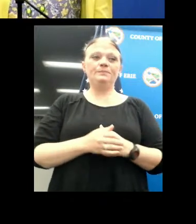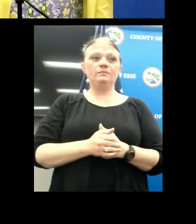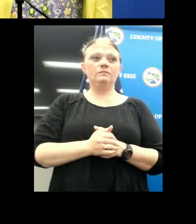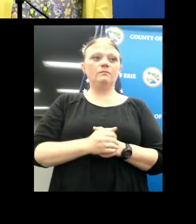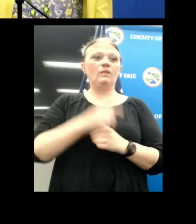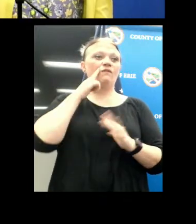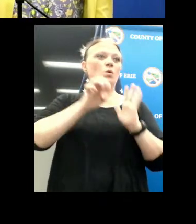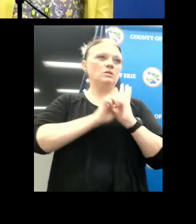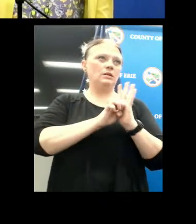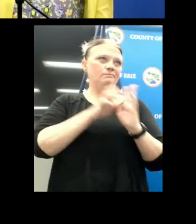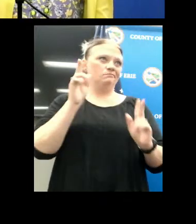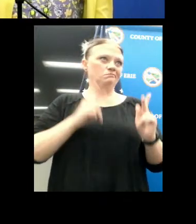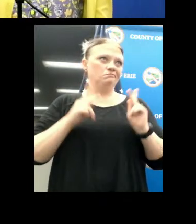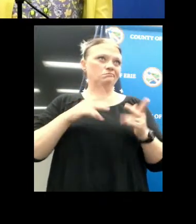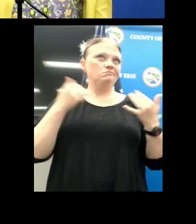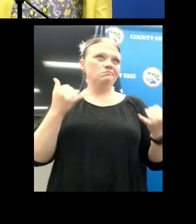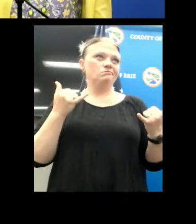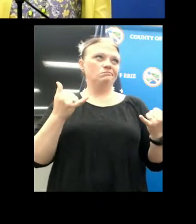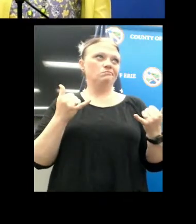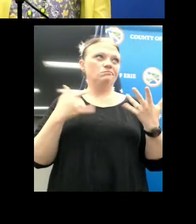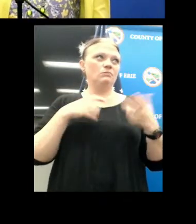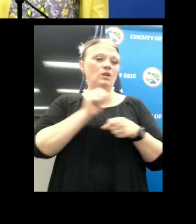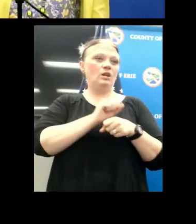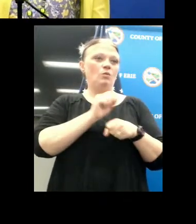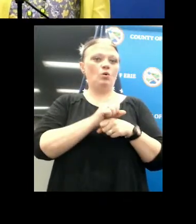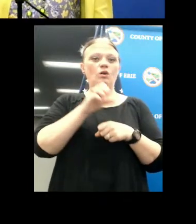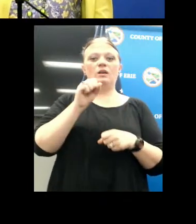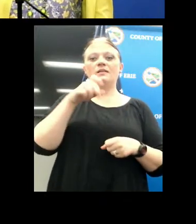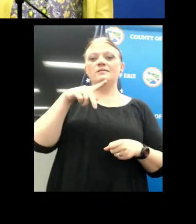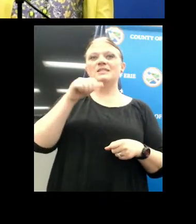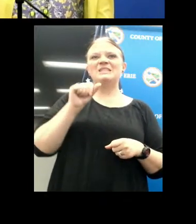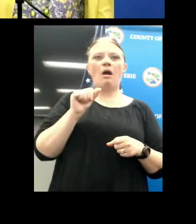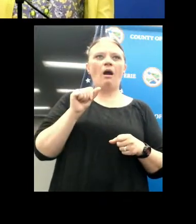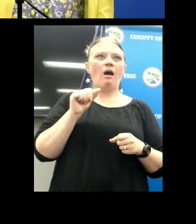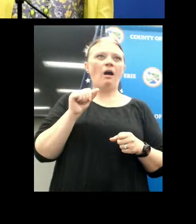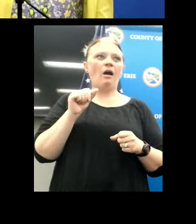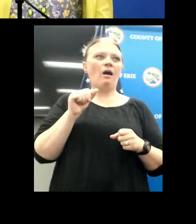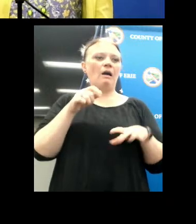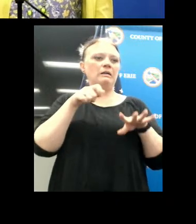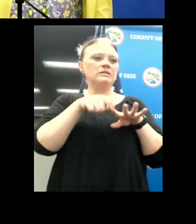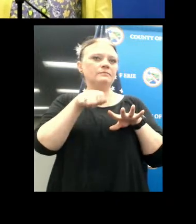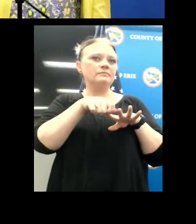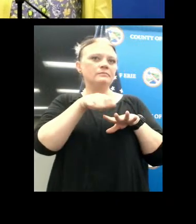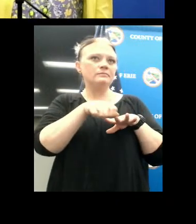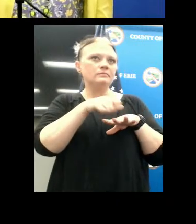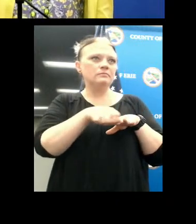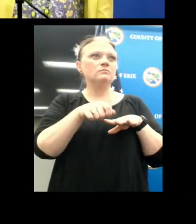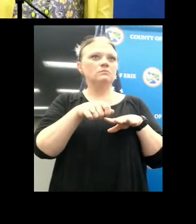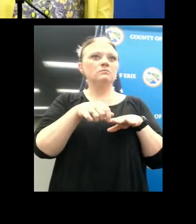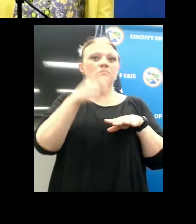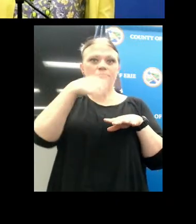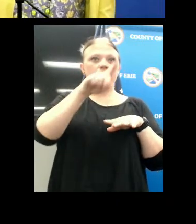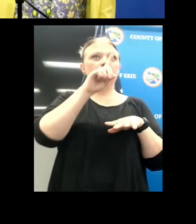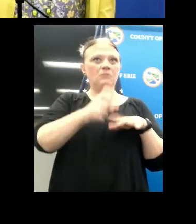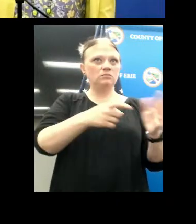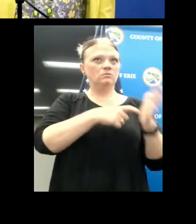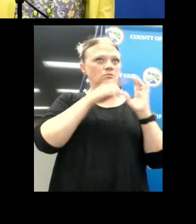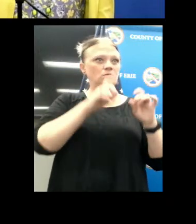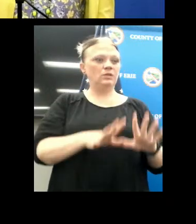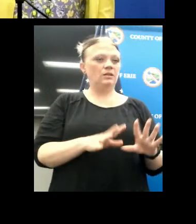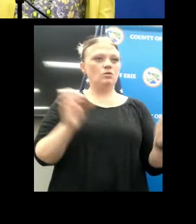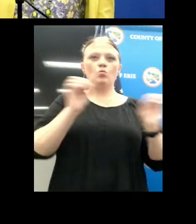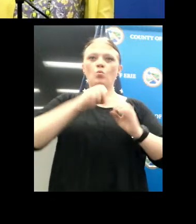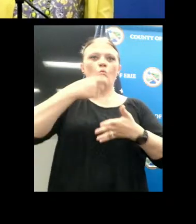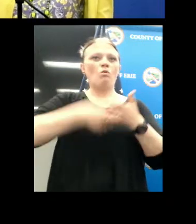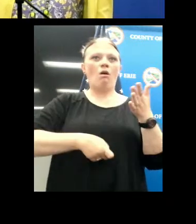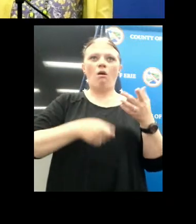for example, people now who work in spas and nail salons need to get tested. So there is